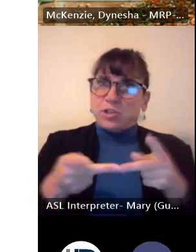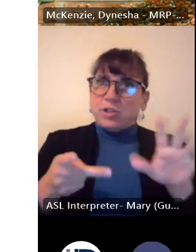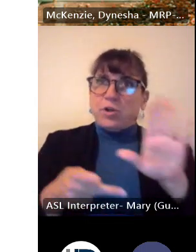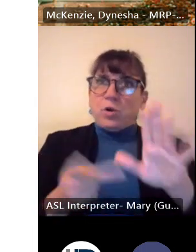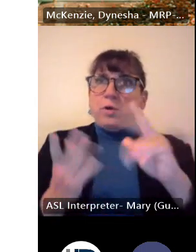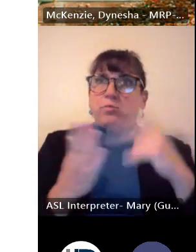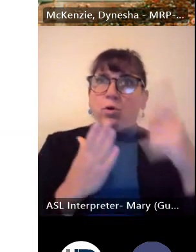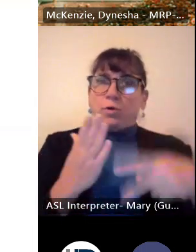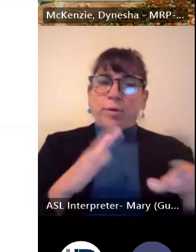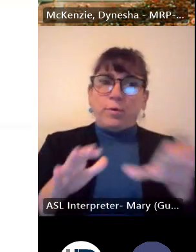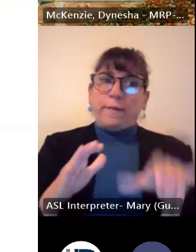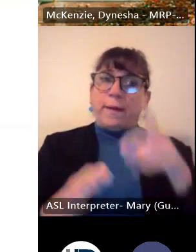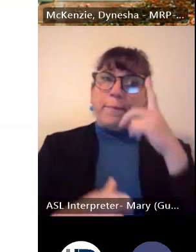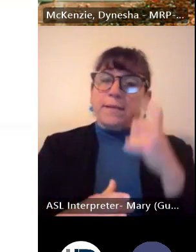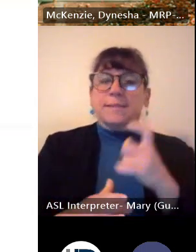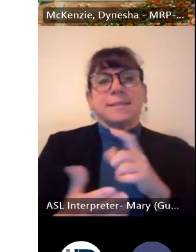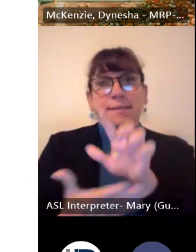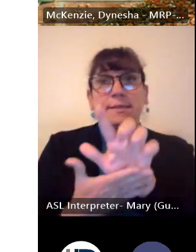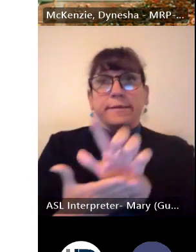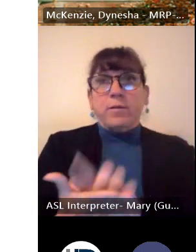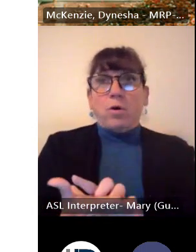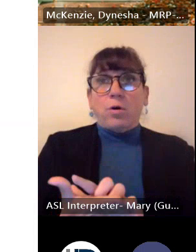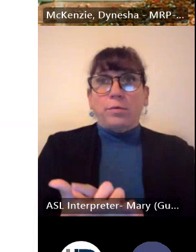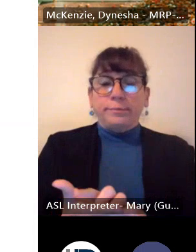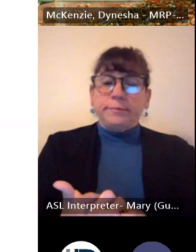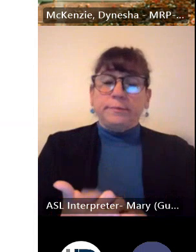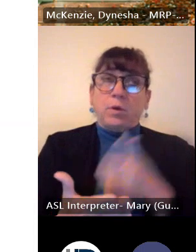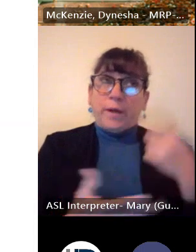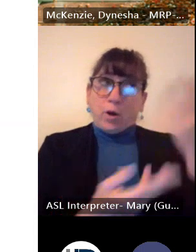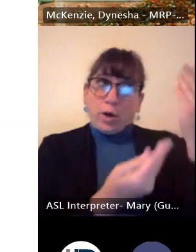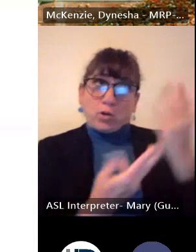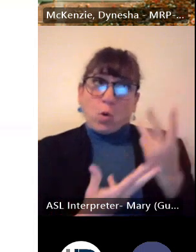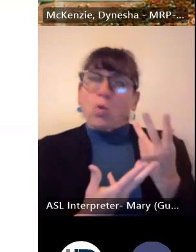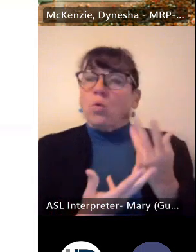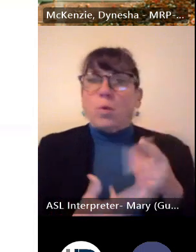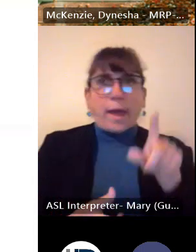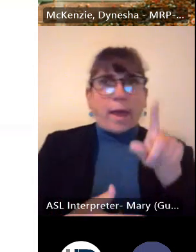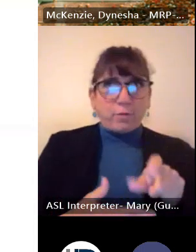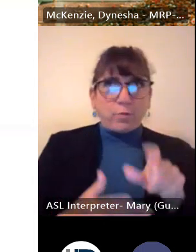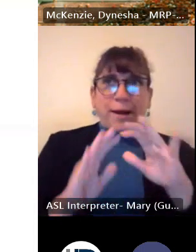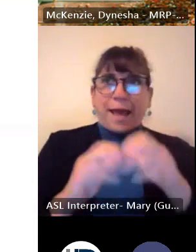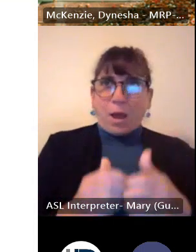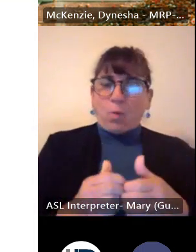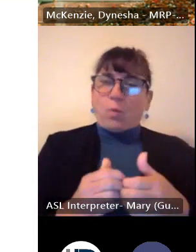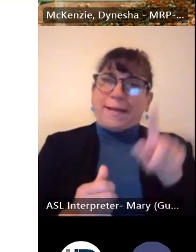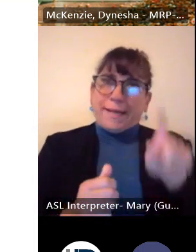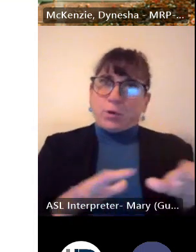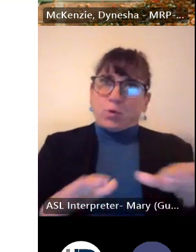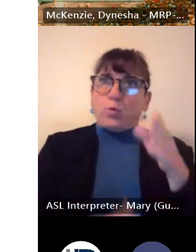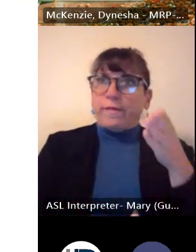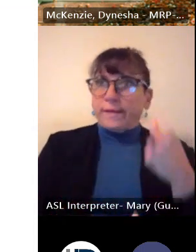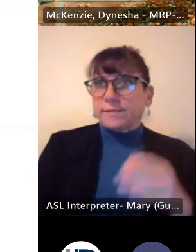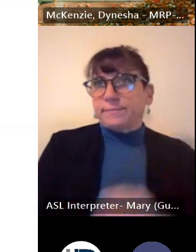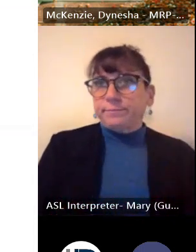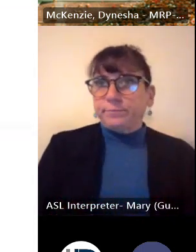We're doing that because that's the law. That's where we were told where we need to, how we need to do this. All